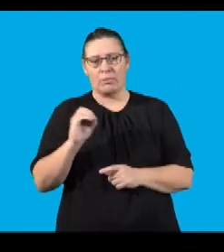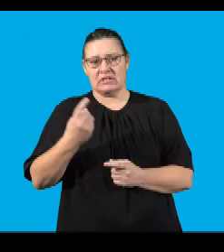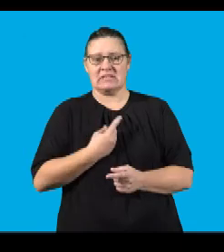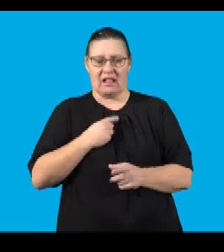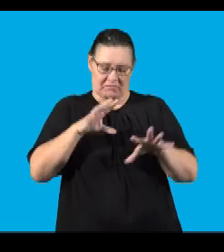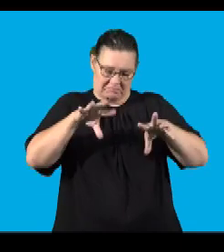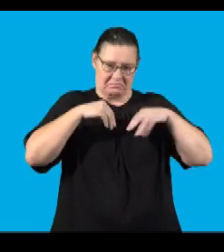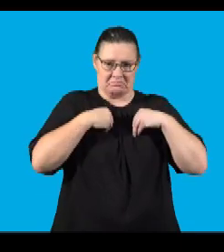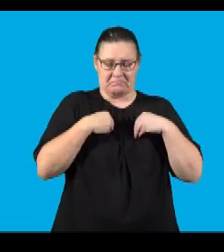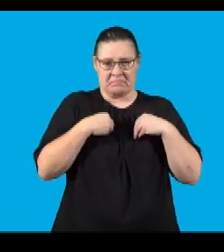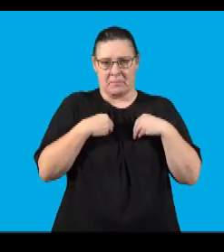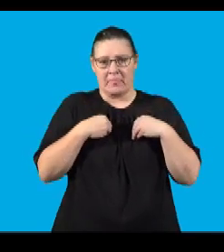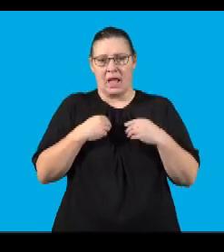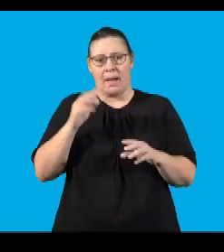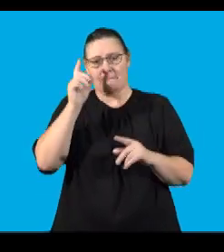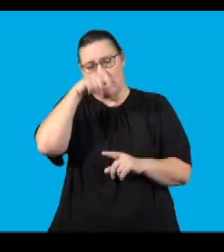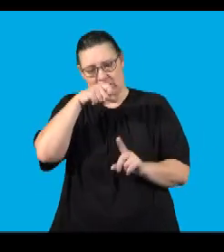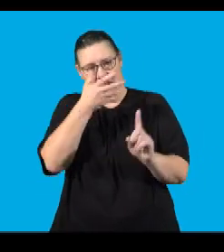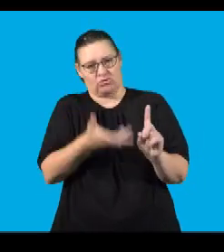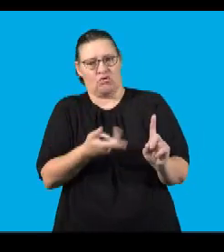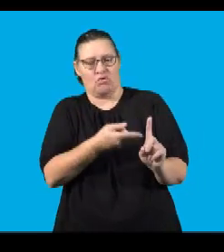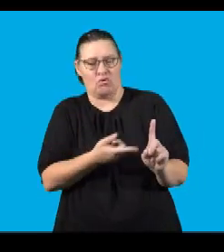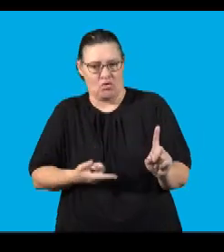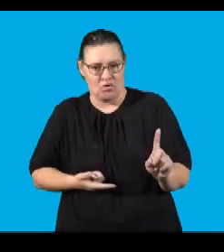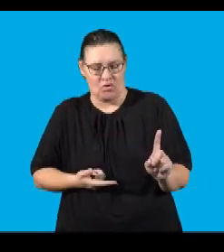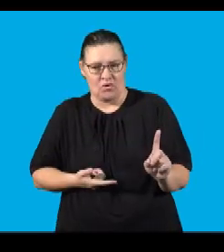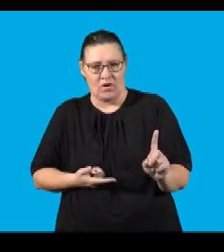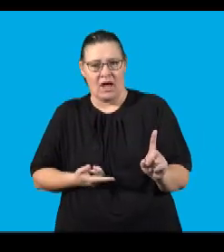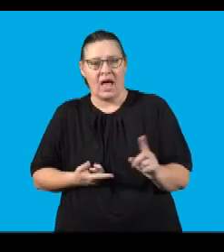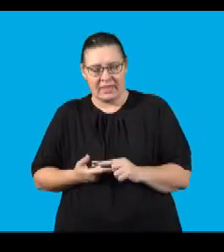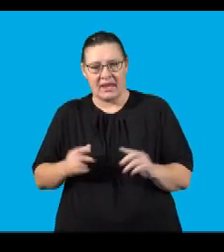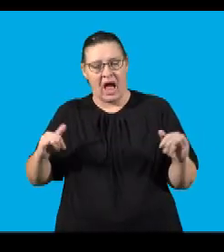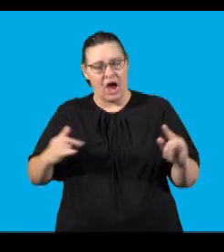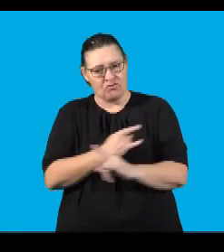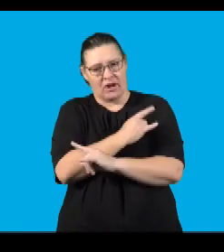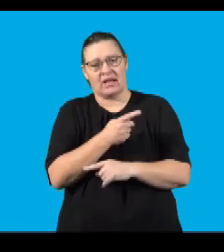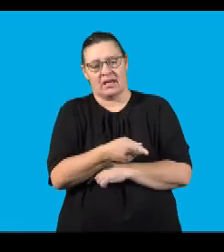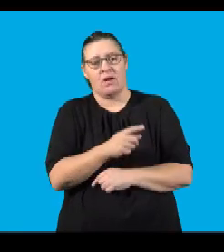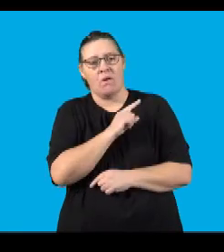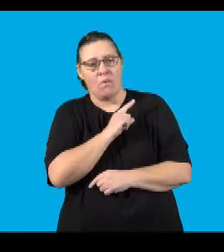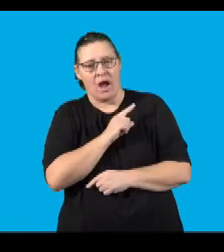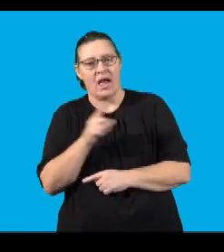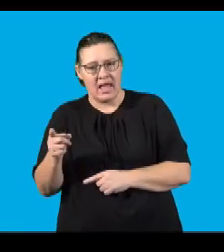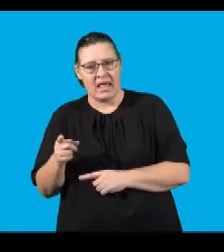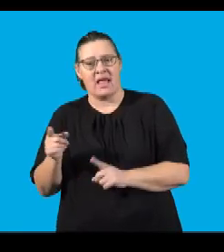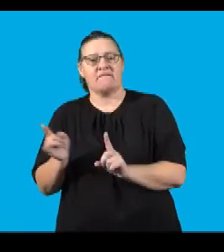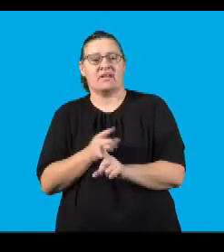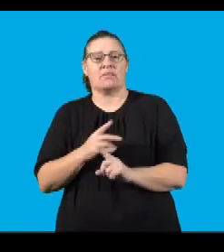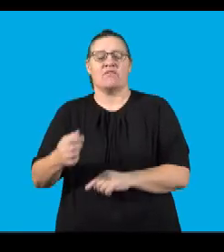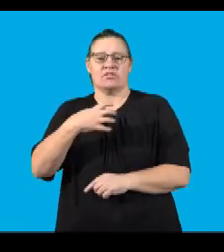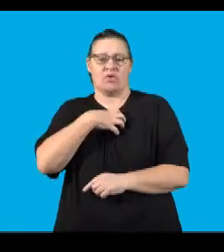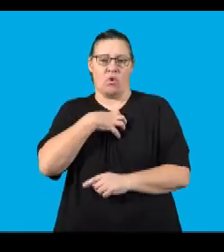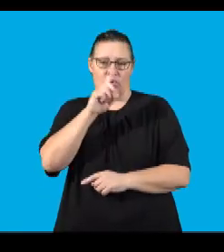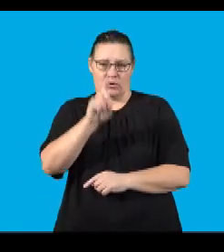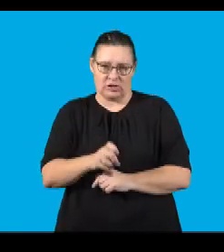opinionated, self-absorbed personality. And there is an ironic conclusion because he is a victim of his